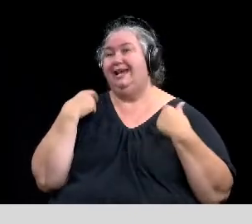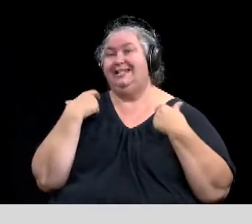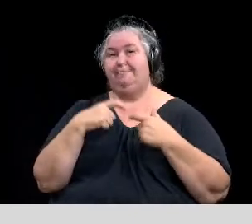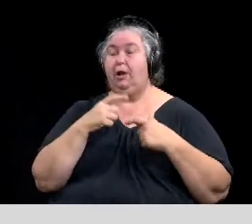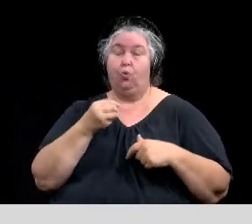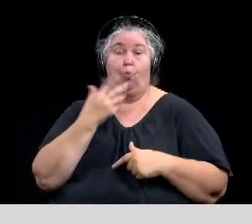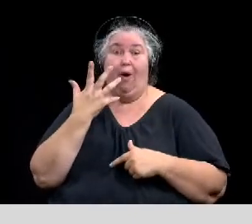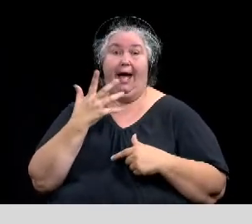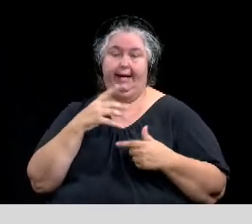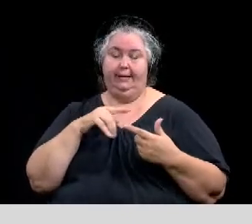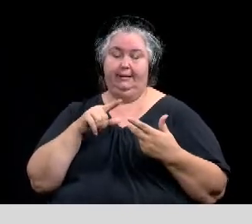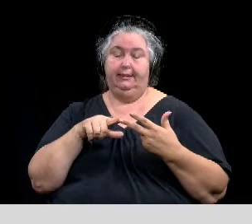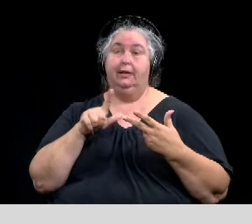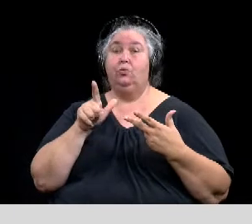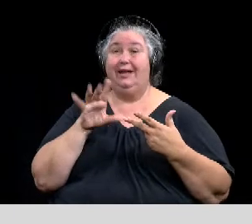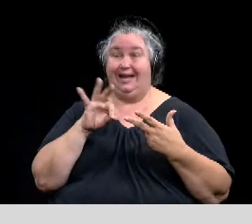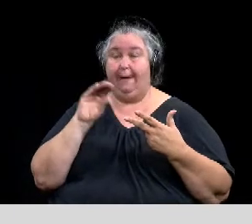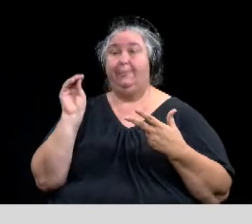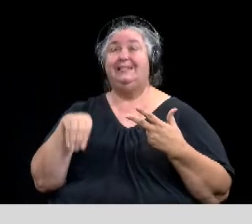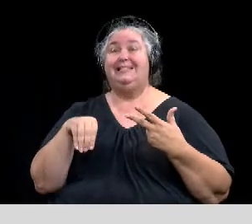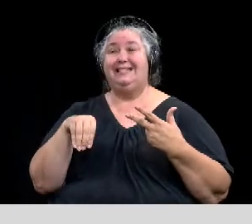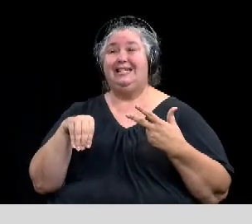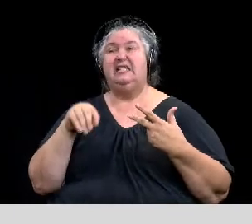29% have been Hispanic,